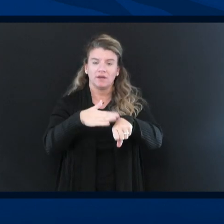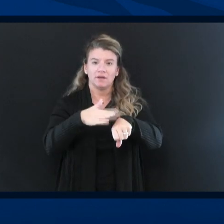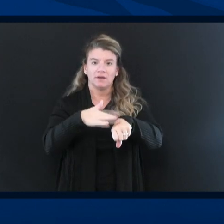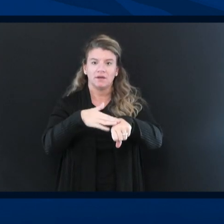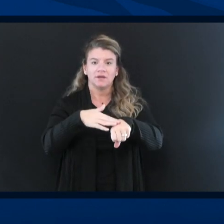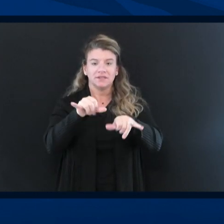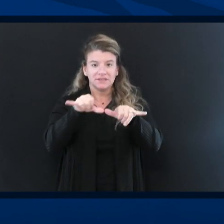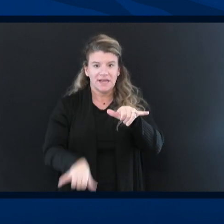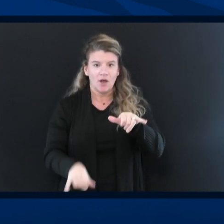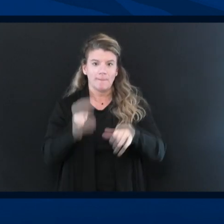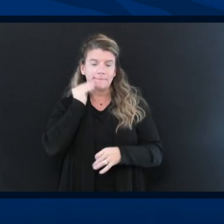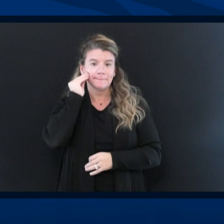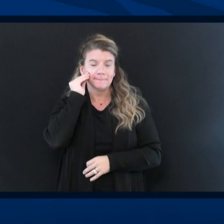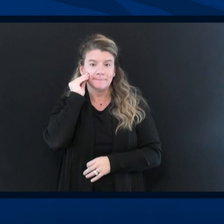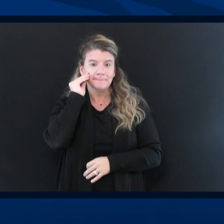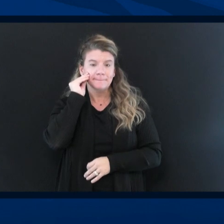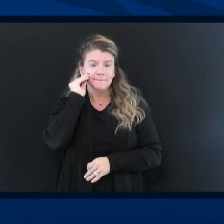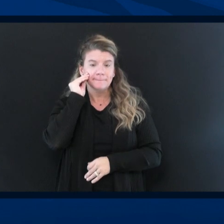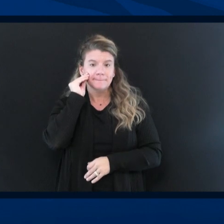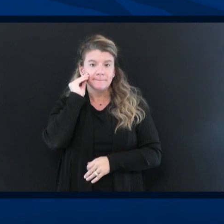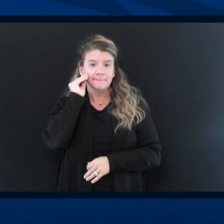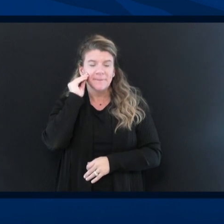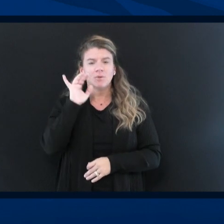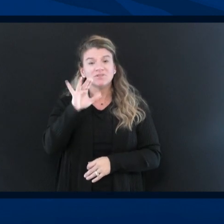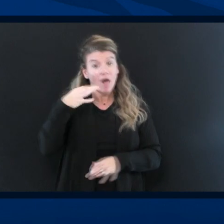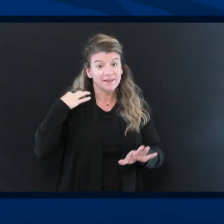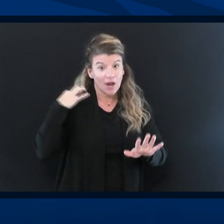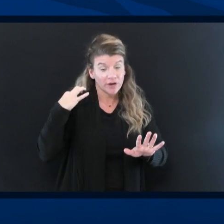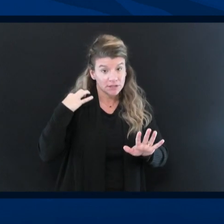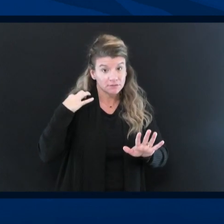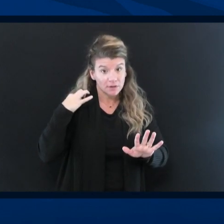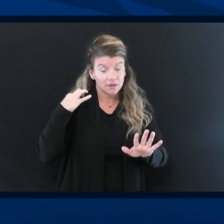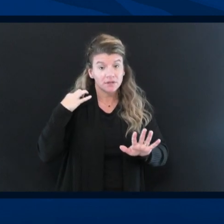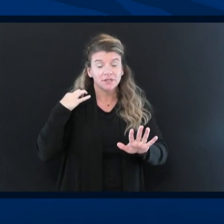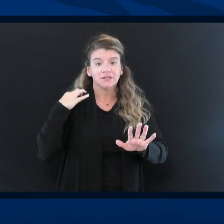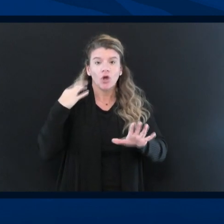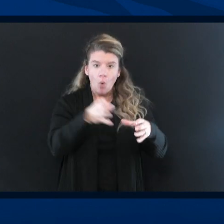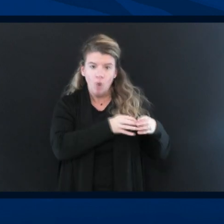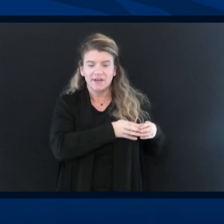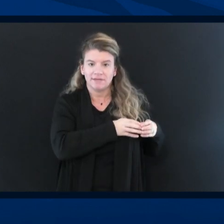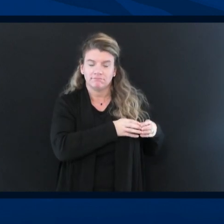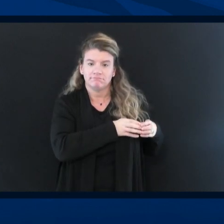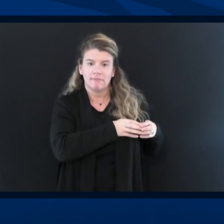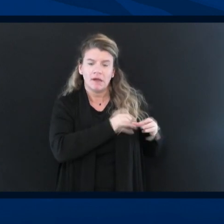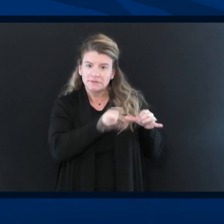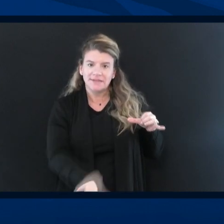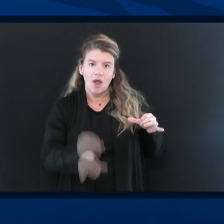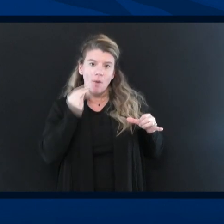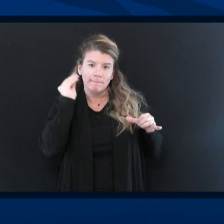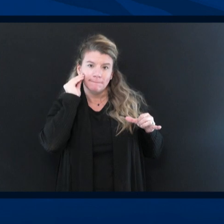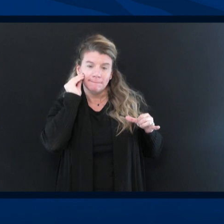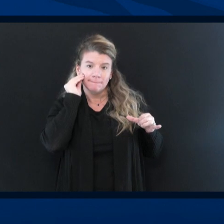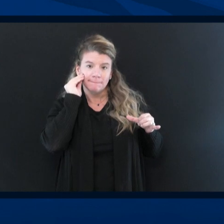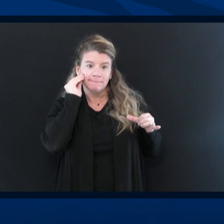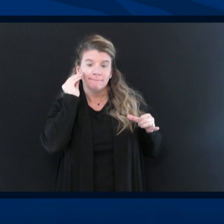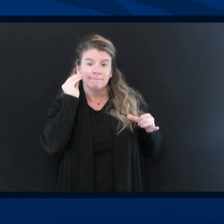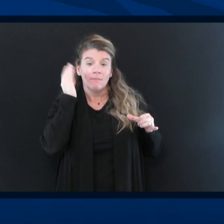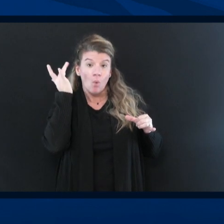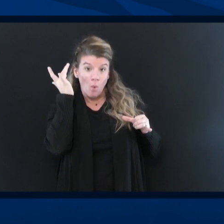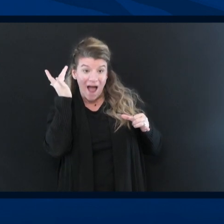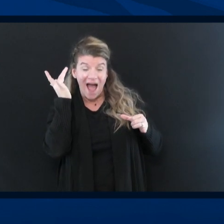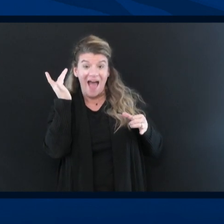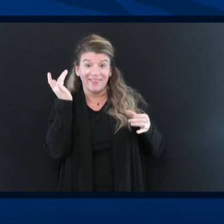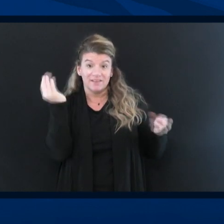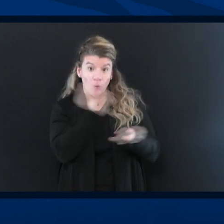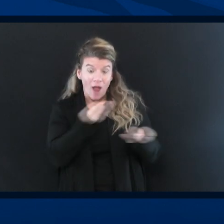stay indoors. It was a voluntary quarantine, but stay indoors if you could, because of the spread of